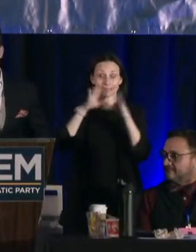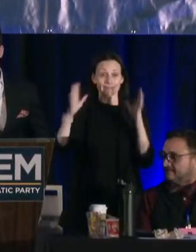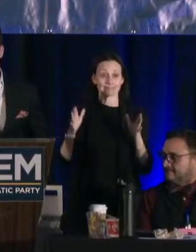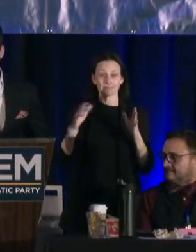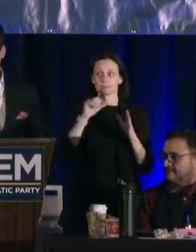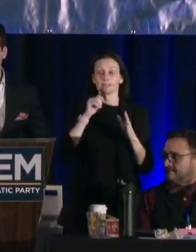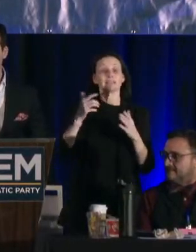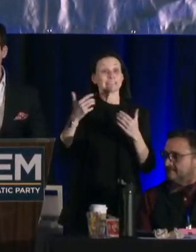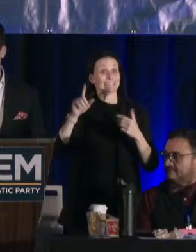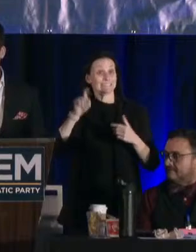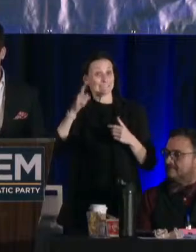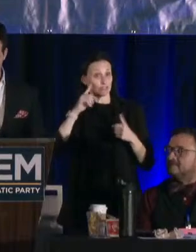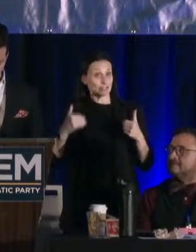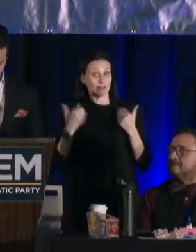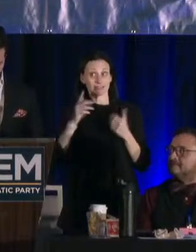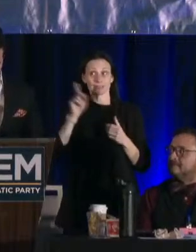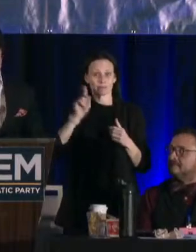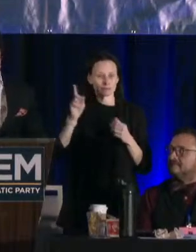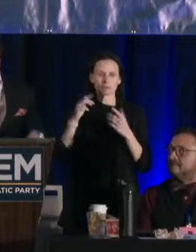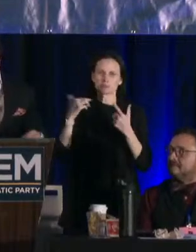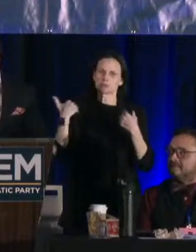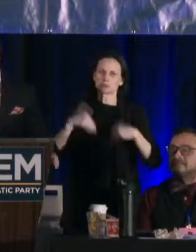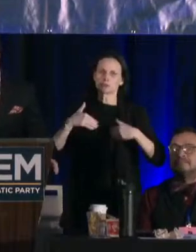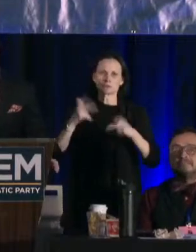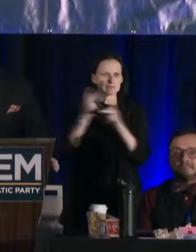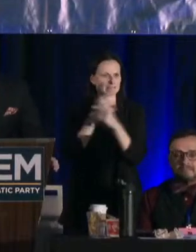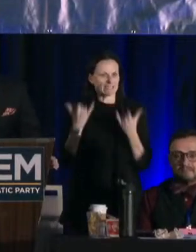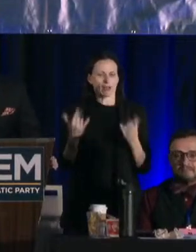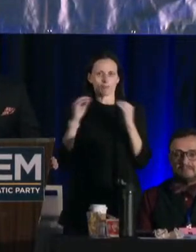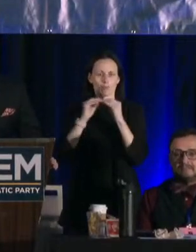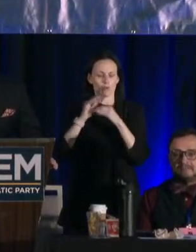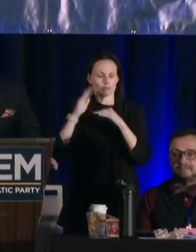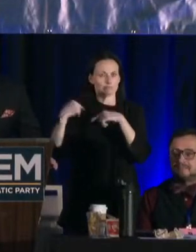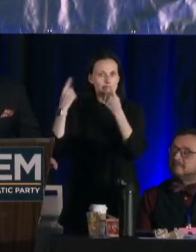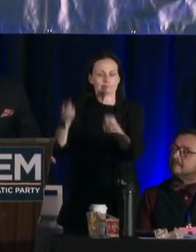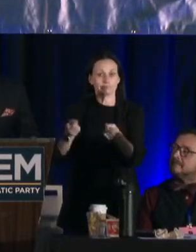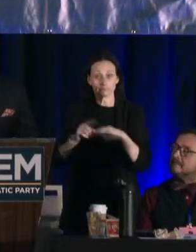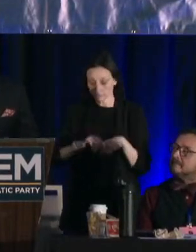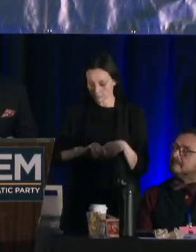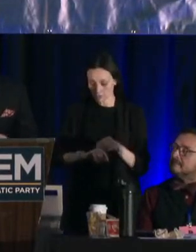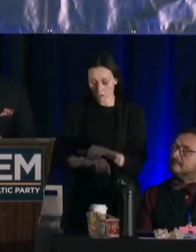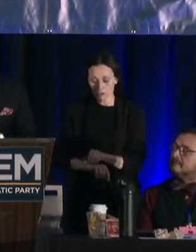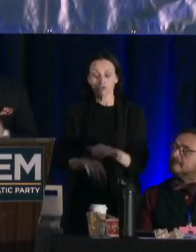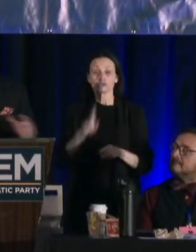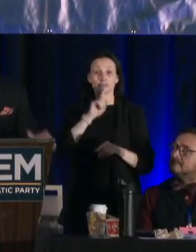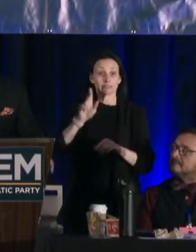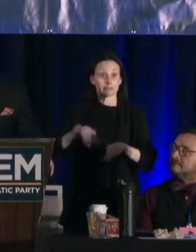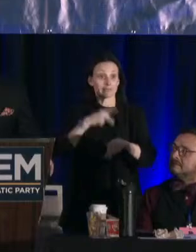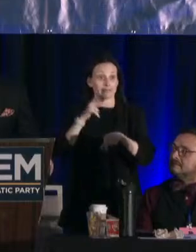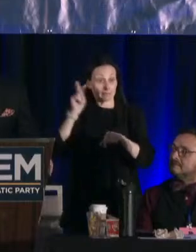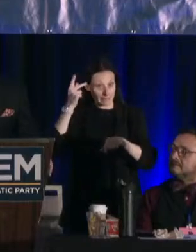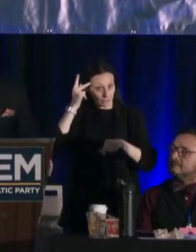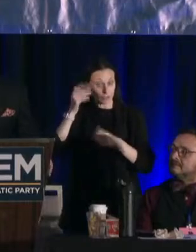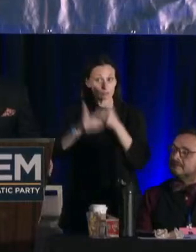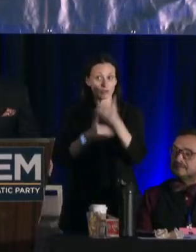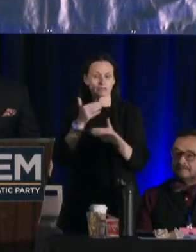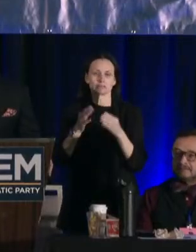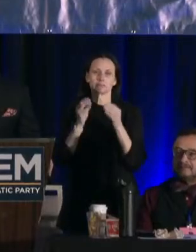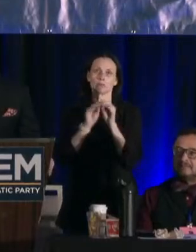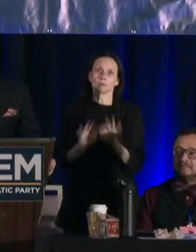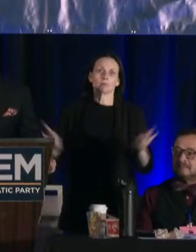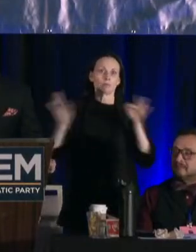the need for young Democrats could not be stronger. Young Democrats' involvement in the political process is now more important than ever.